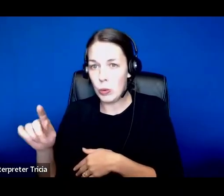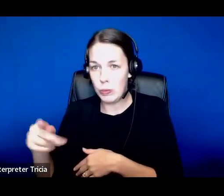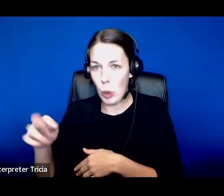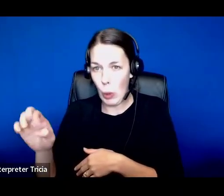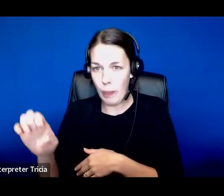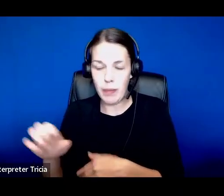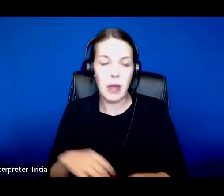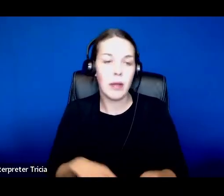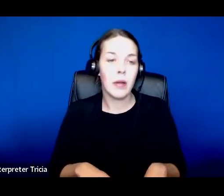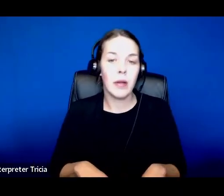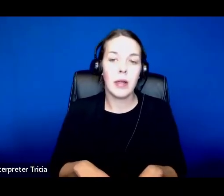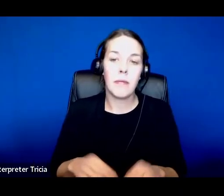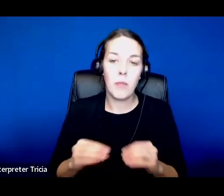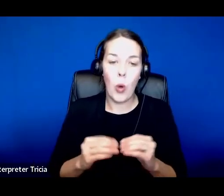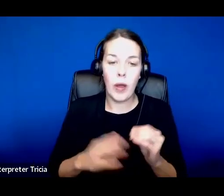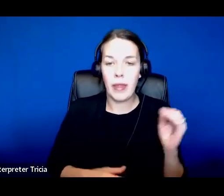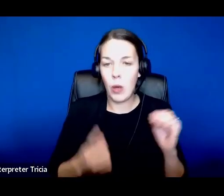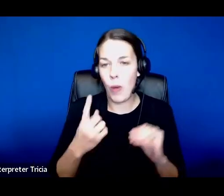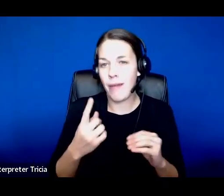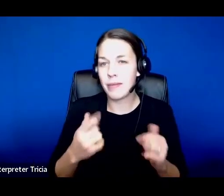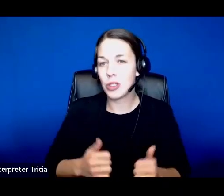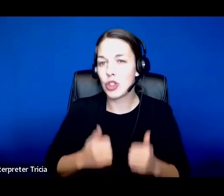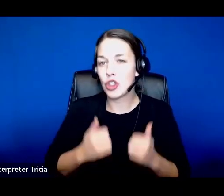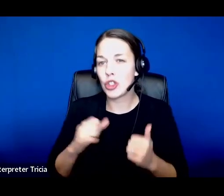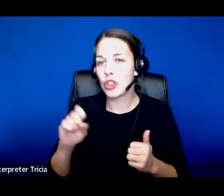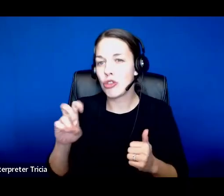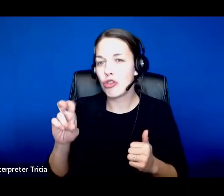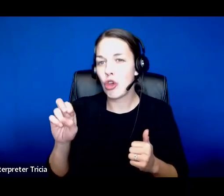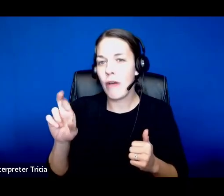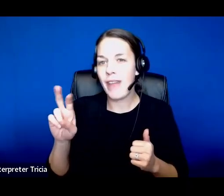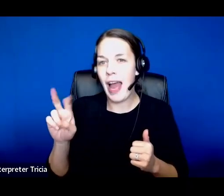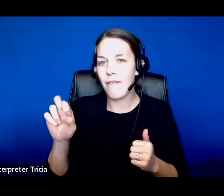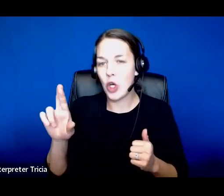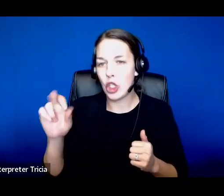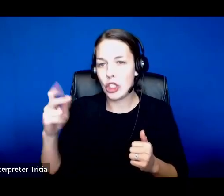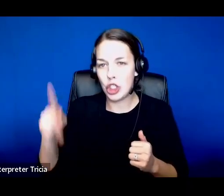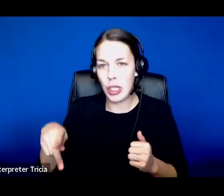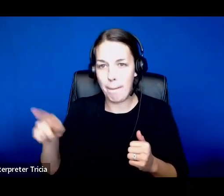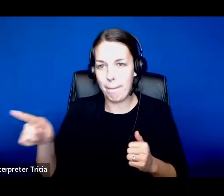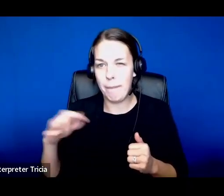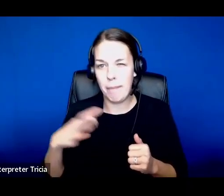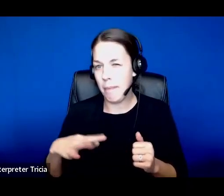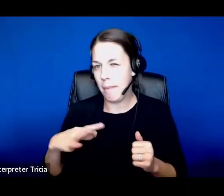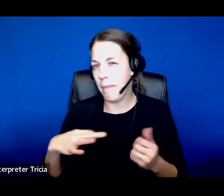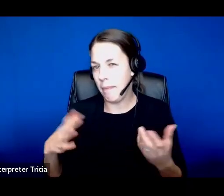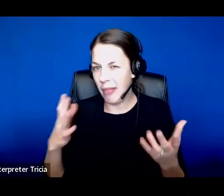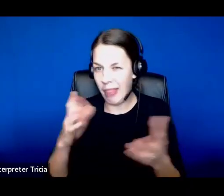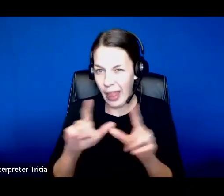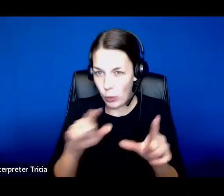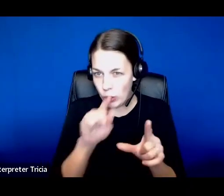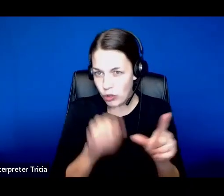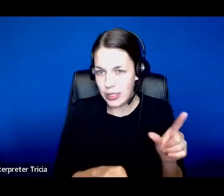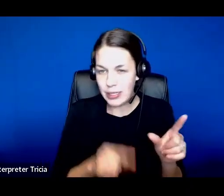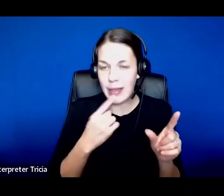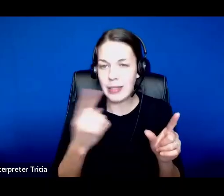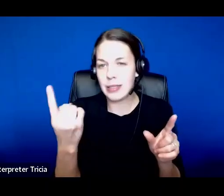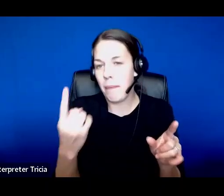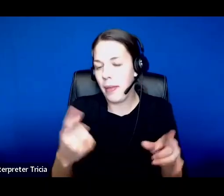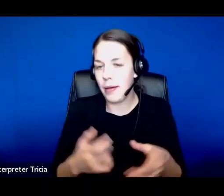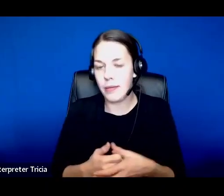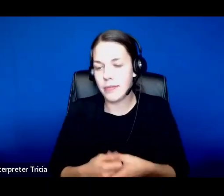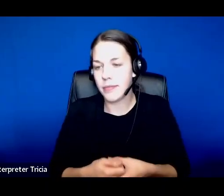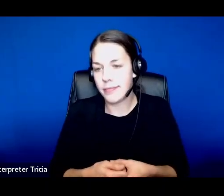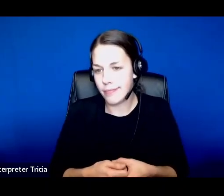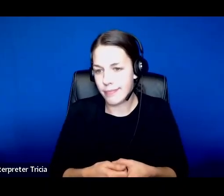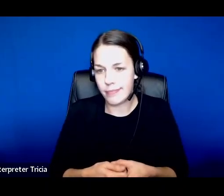than one beneficiary, you want to have survivorship language in there for those beneficiaries. So it would say something like,